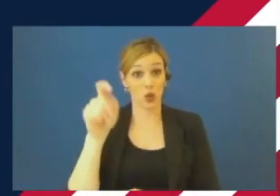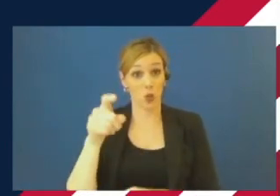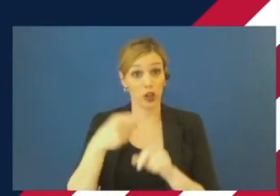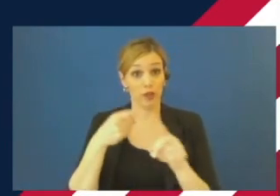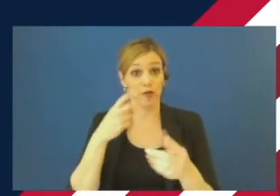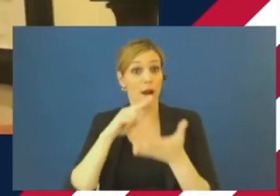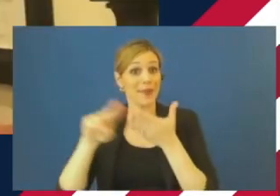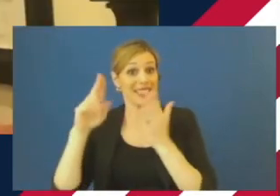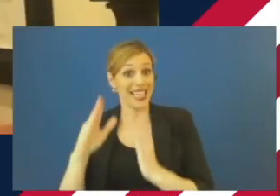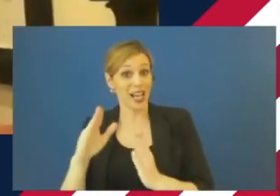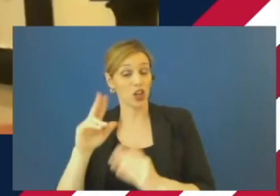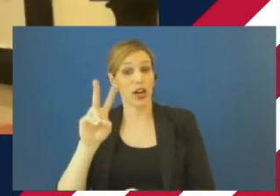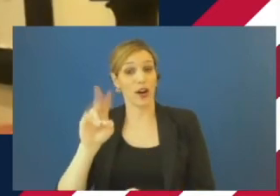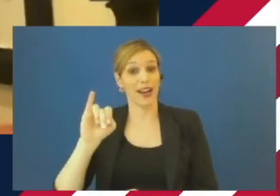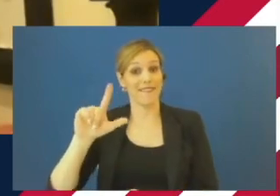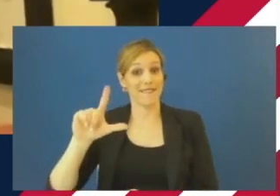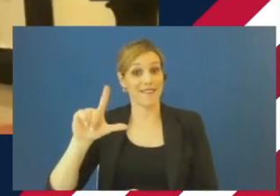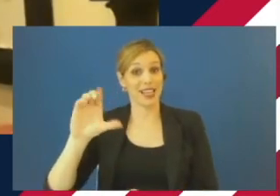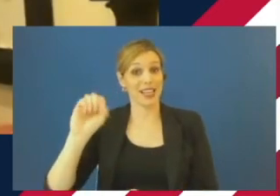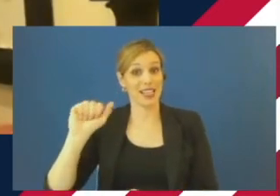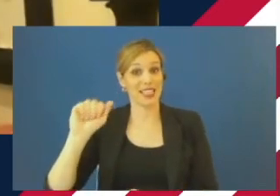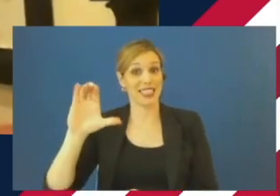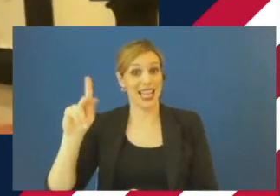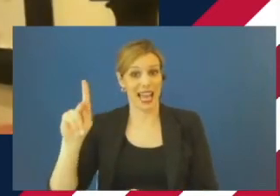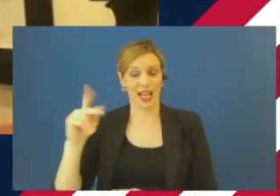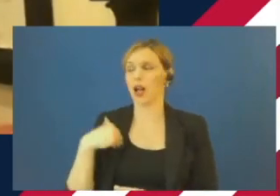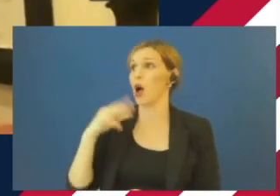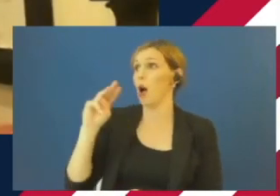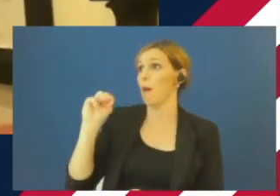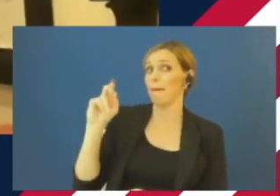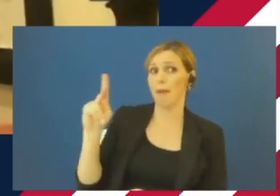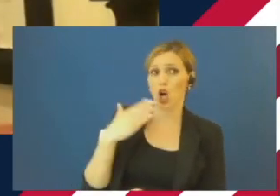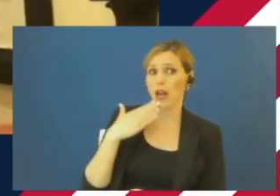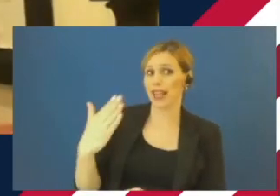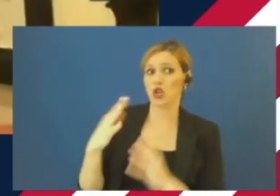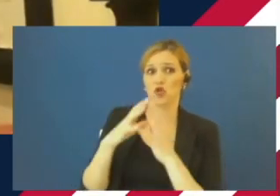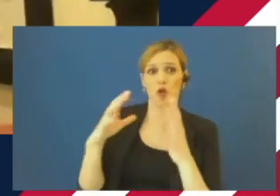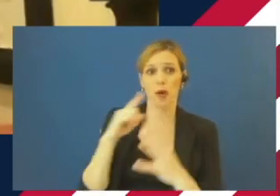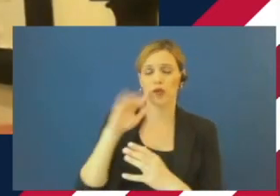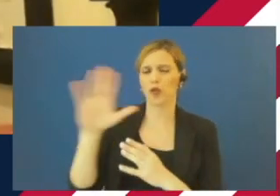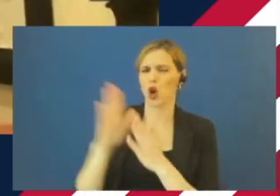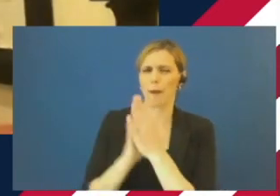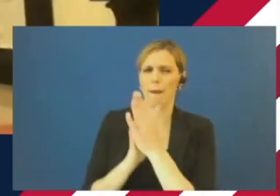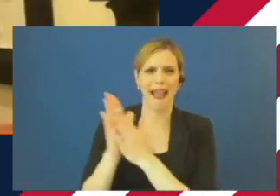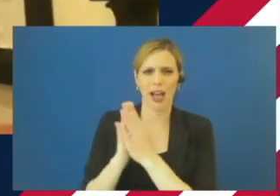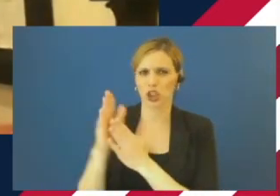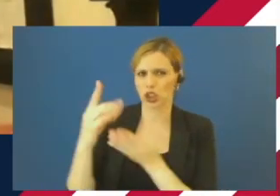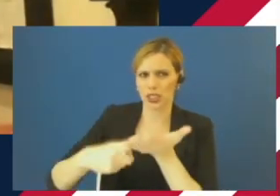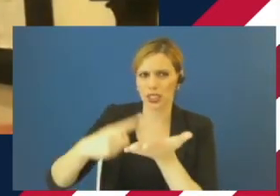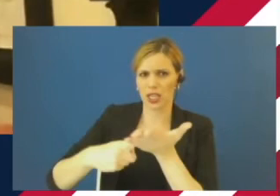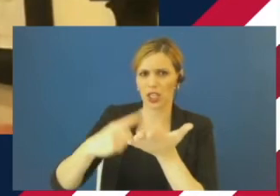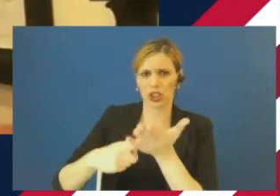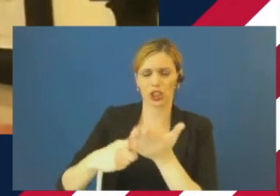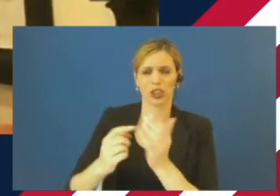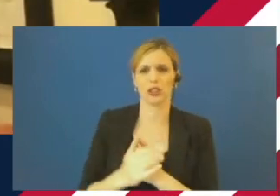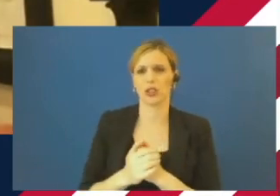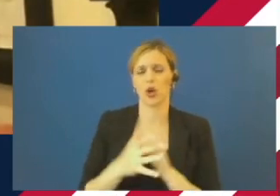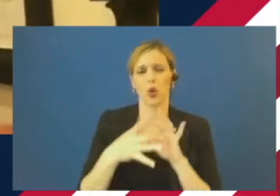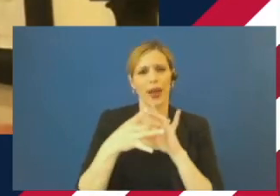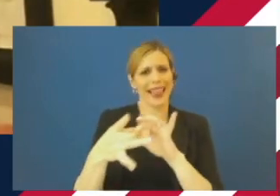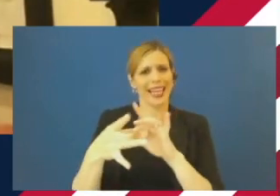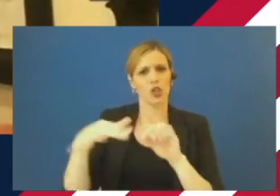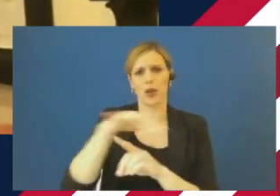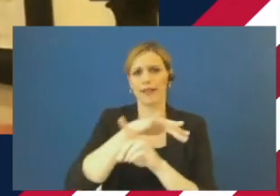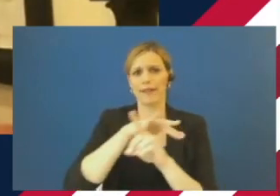Vilsack. Thanks, Mayor. Mark, thank you very much for your passionate discussion of so many environmental issues